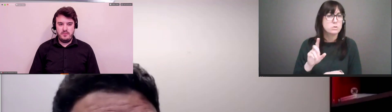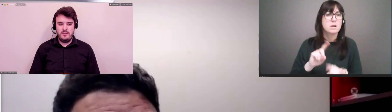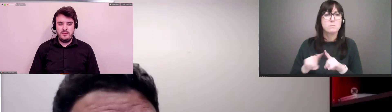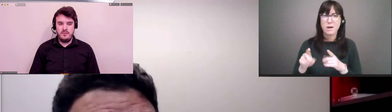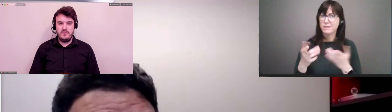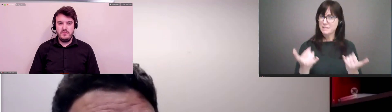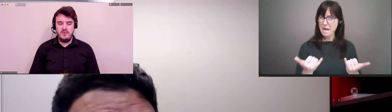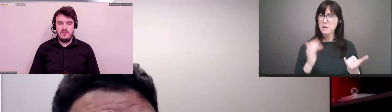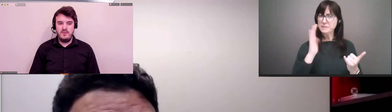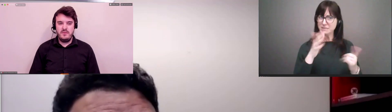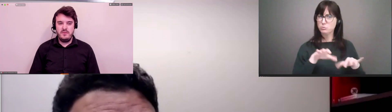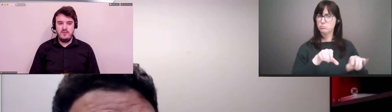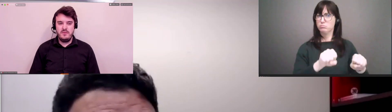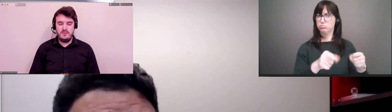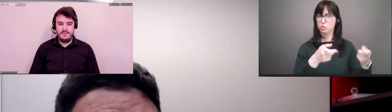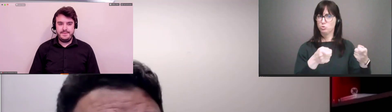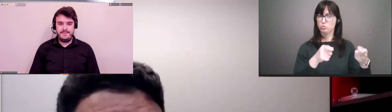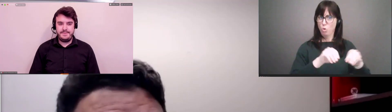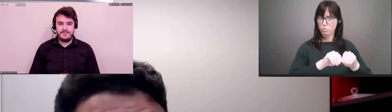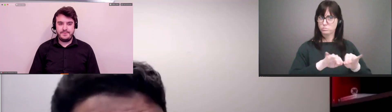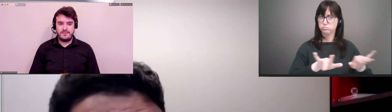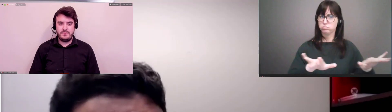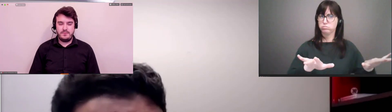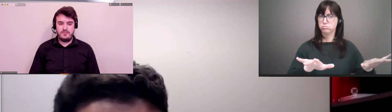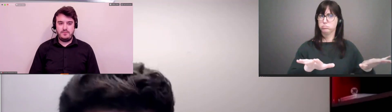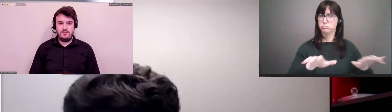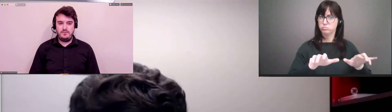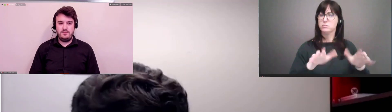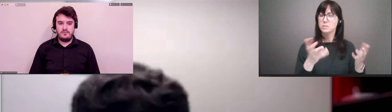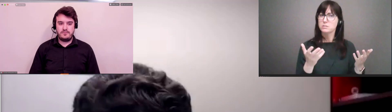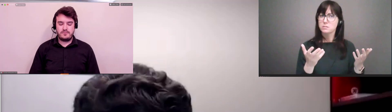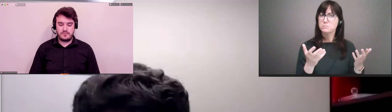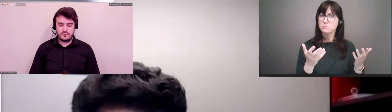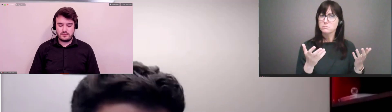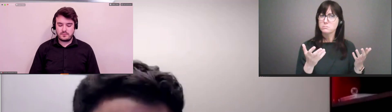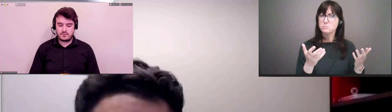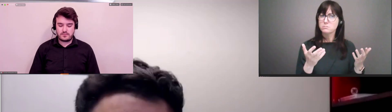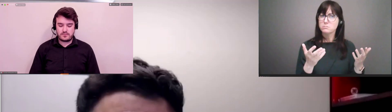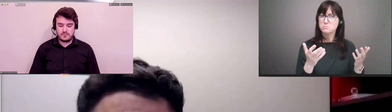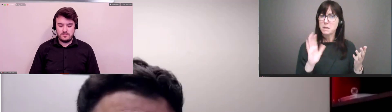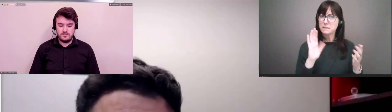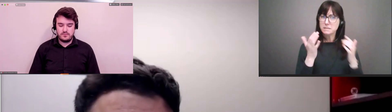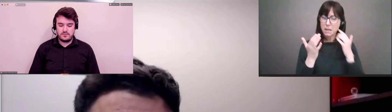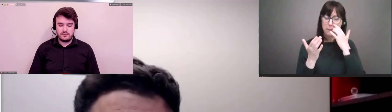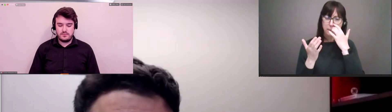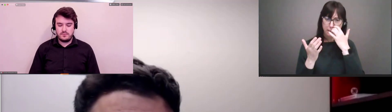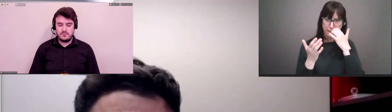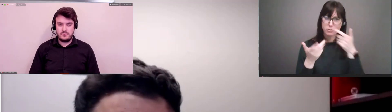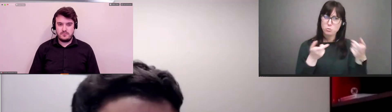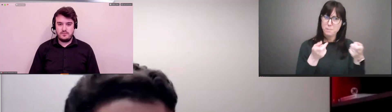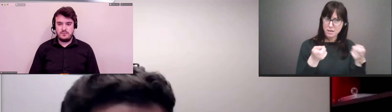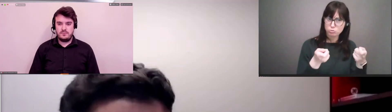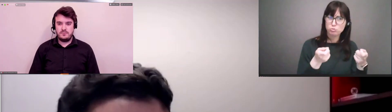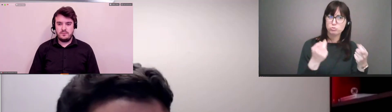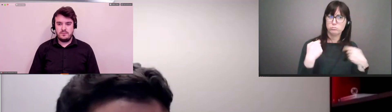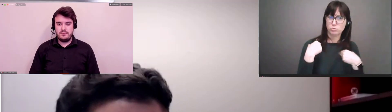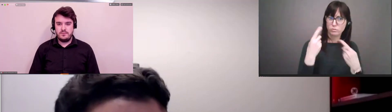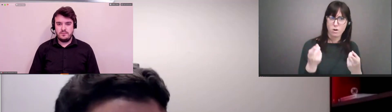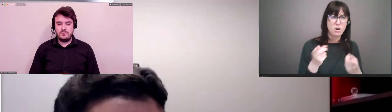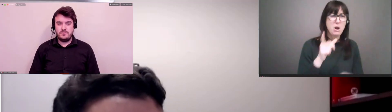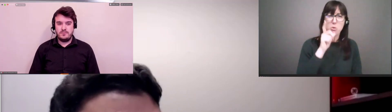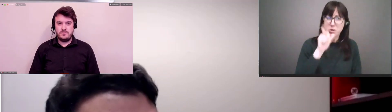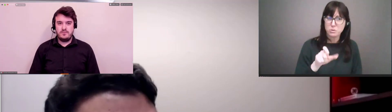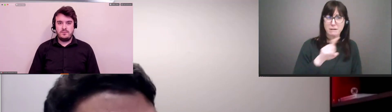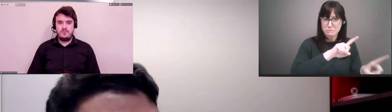control. And the doubling times are increasing, as Dr. Manuel said, without having to test every